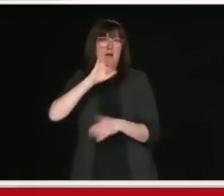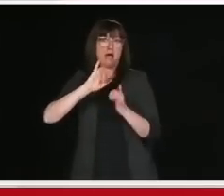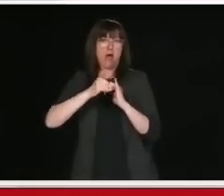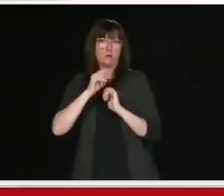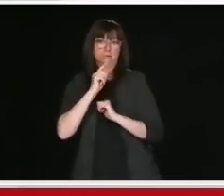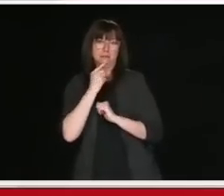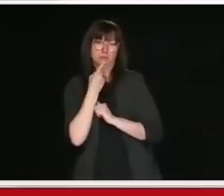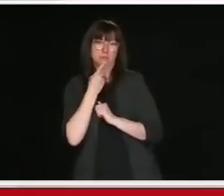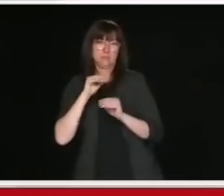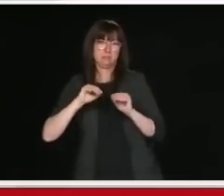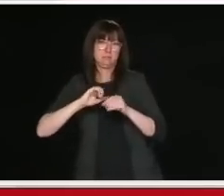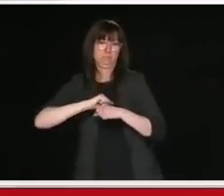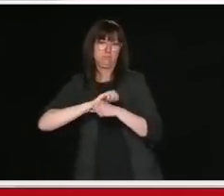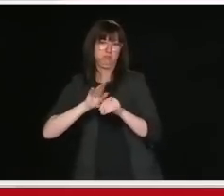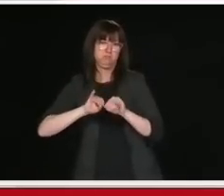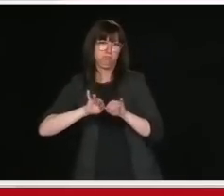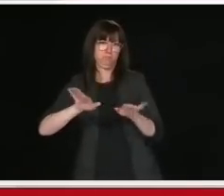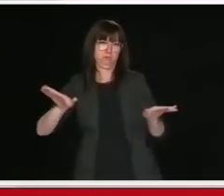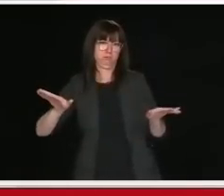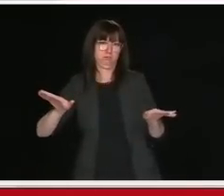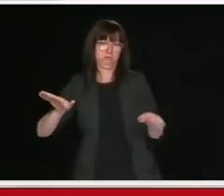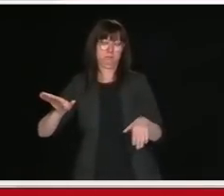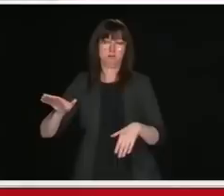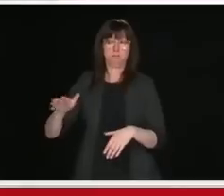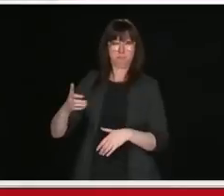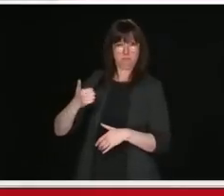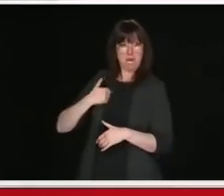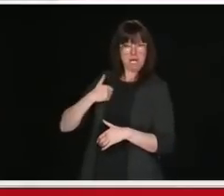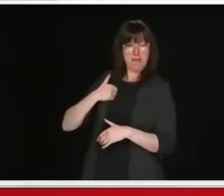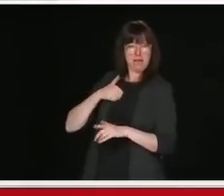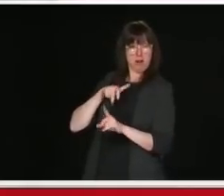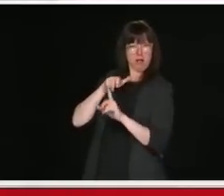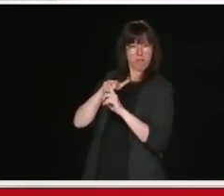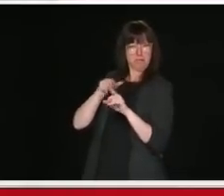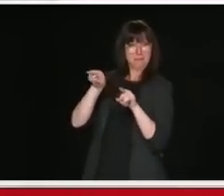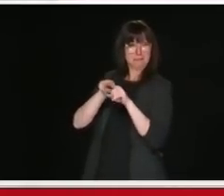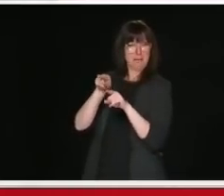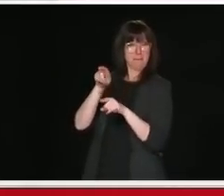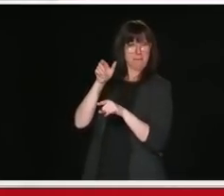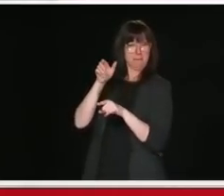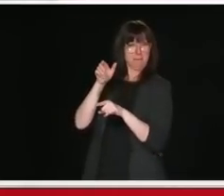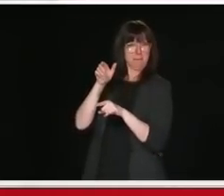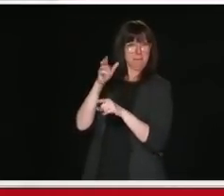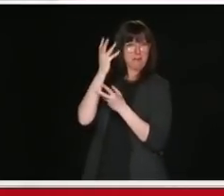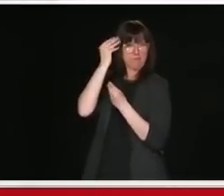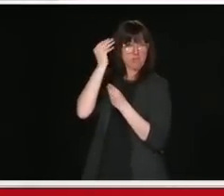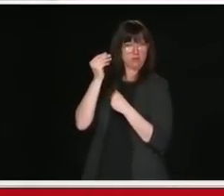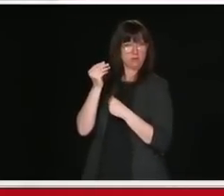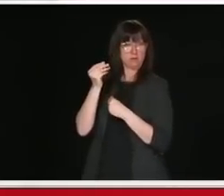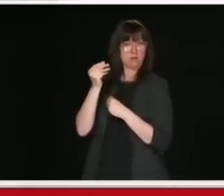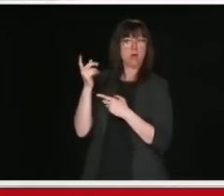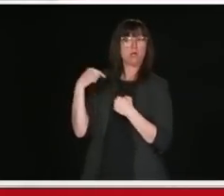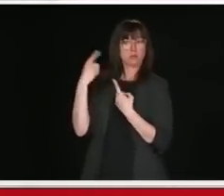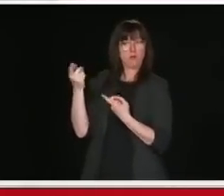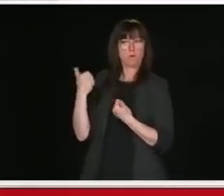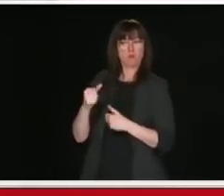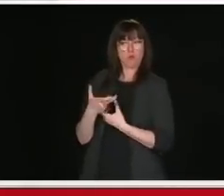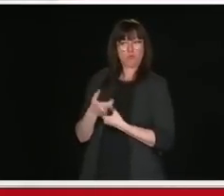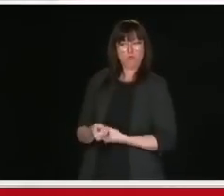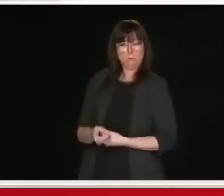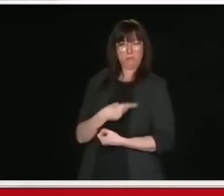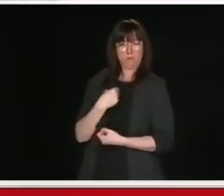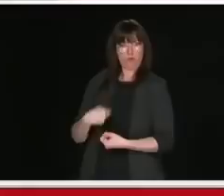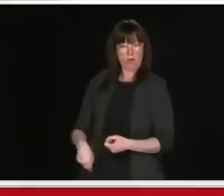similar intelligence? And in the past, we have said that we trust China and their information. Do we still trust China and their